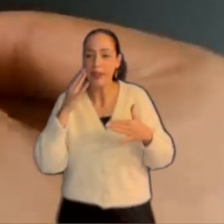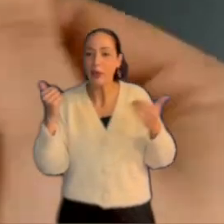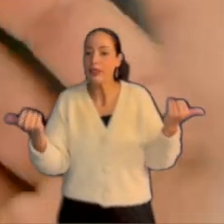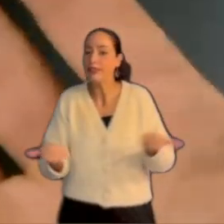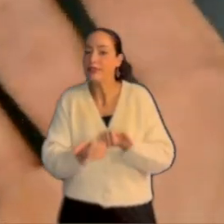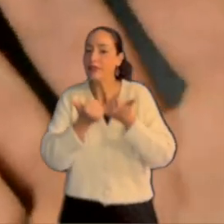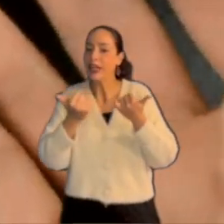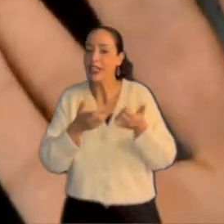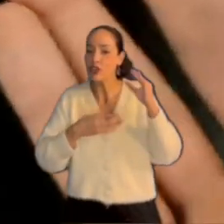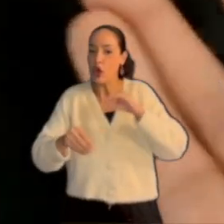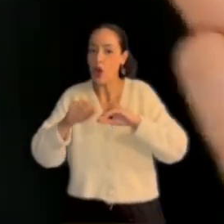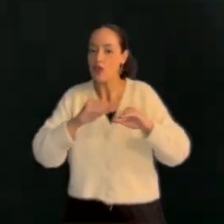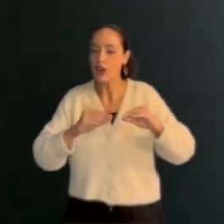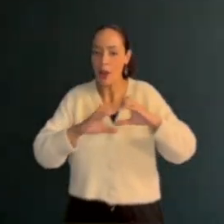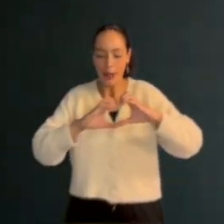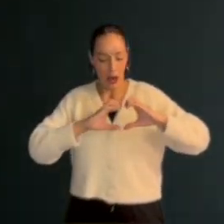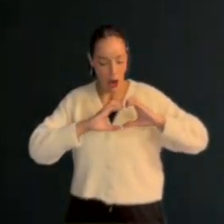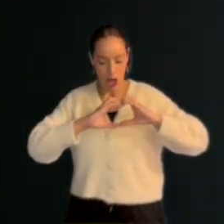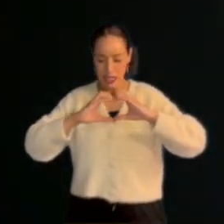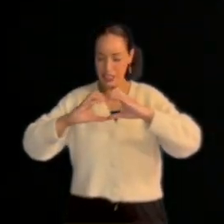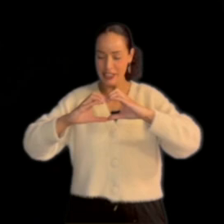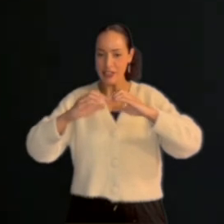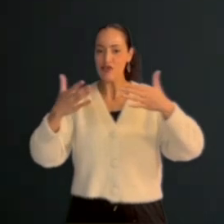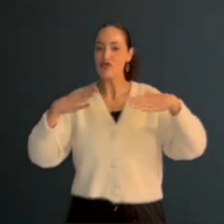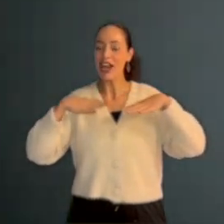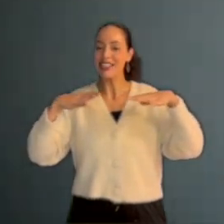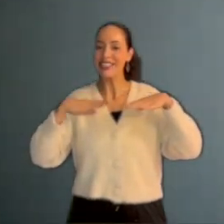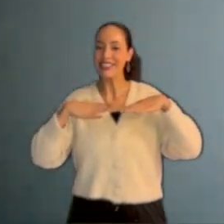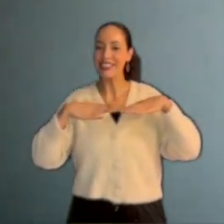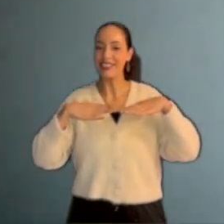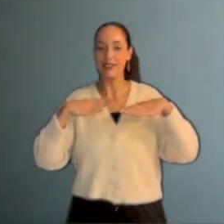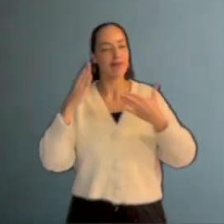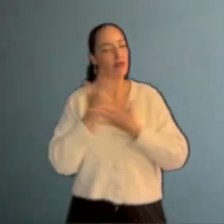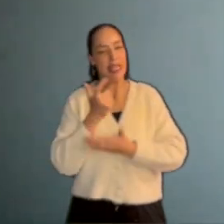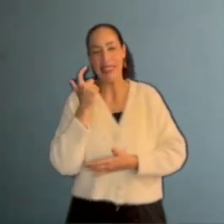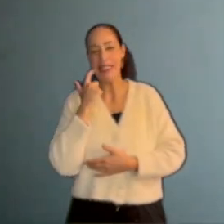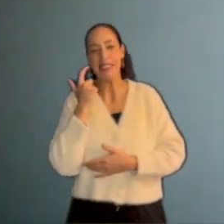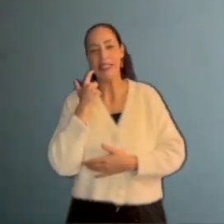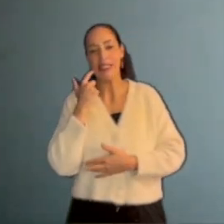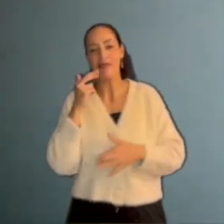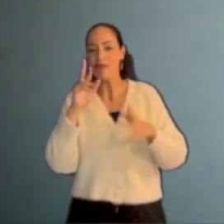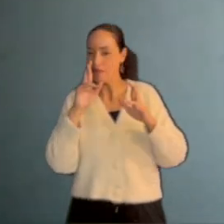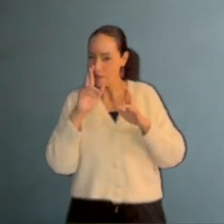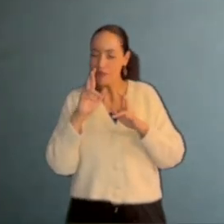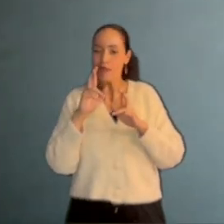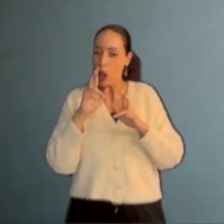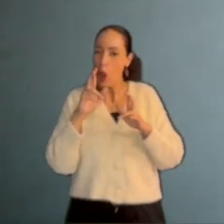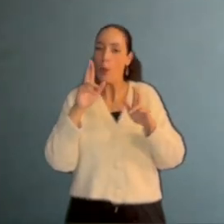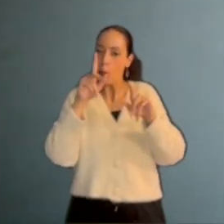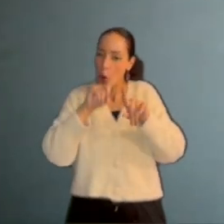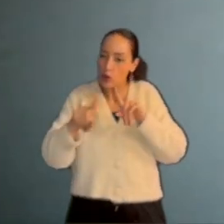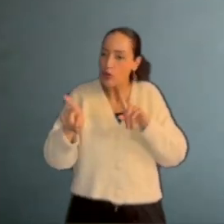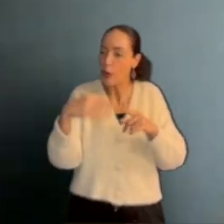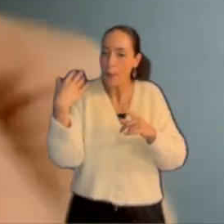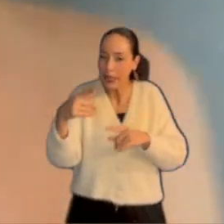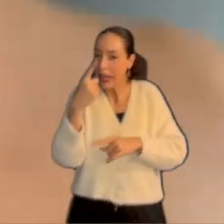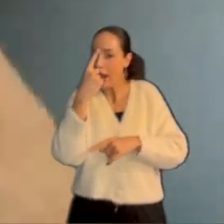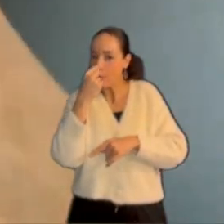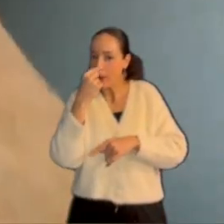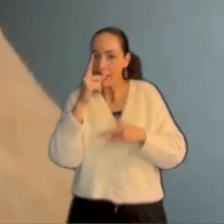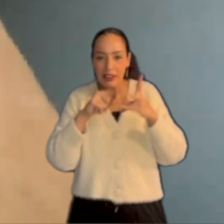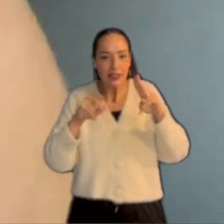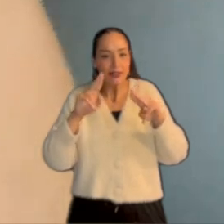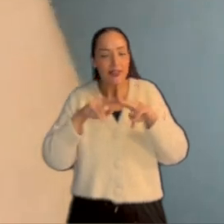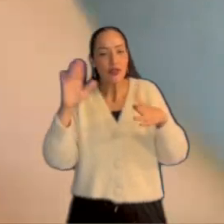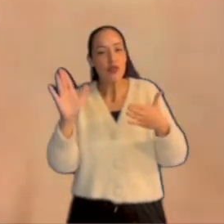most have been able to do. If you enjoyed this video, don't forget to click on like button and subscribe to my channel. Thank you very much